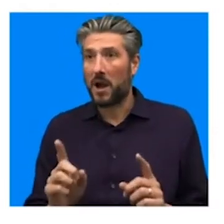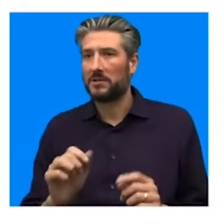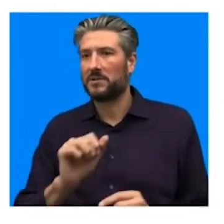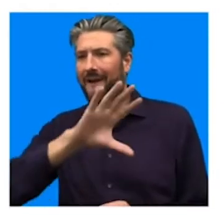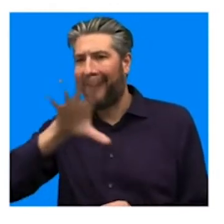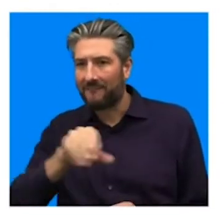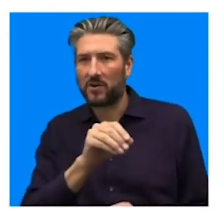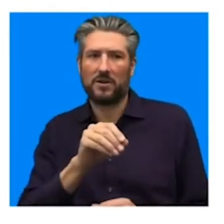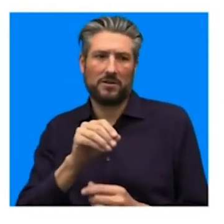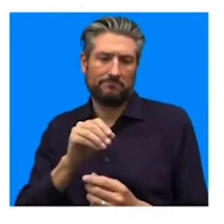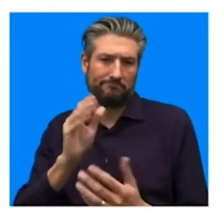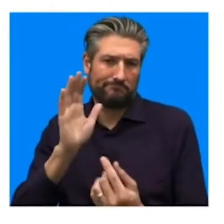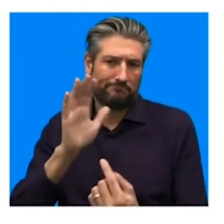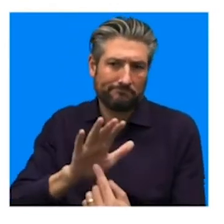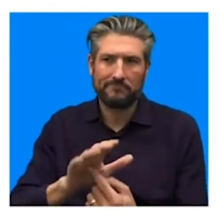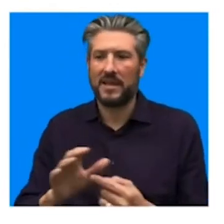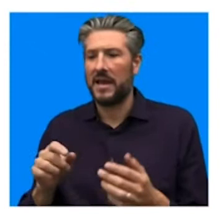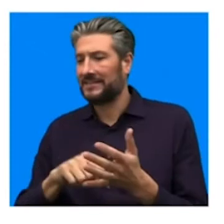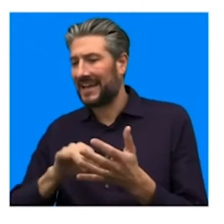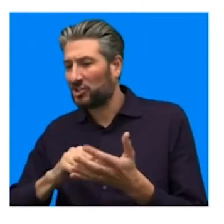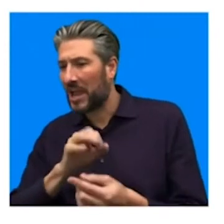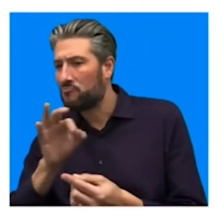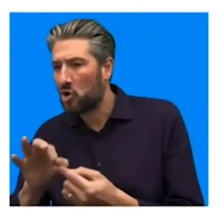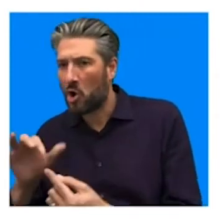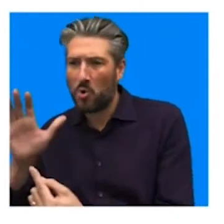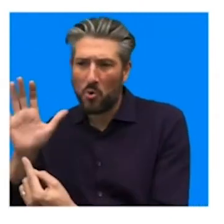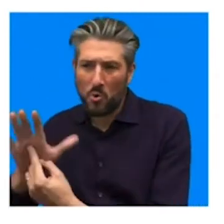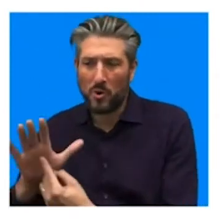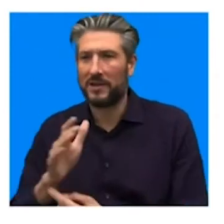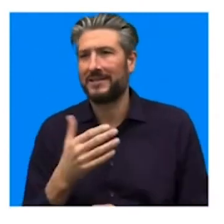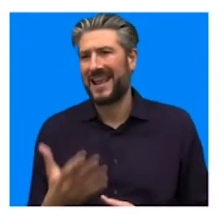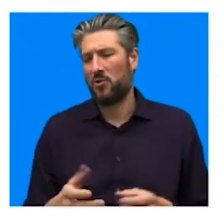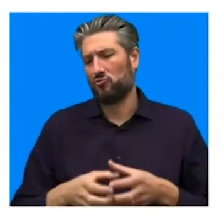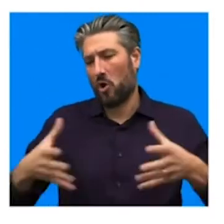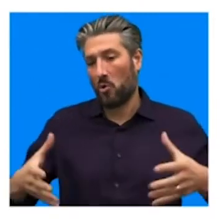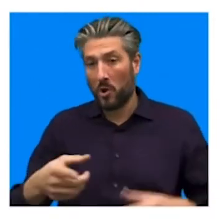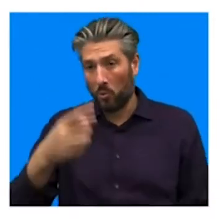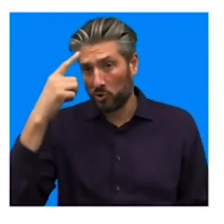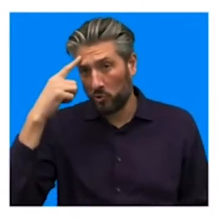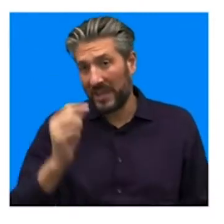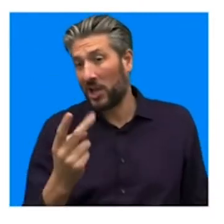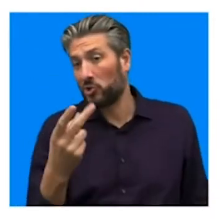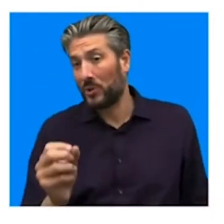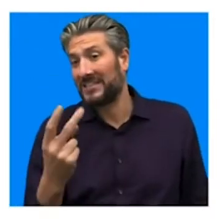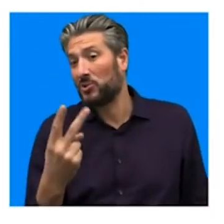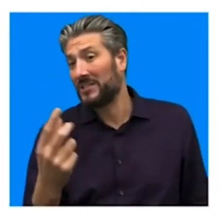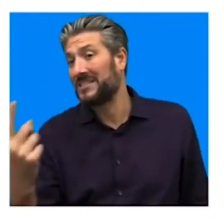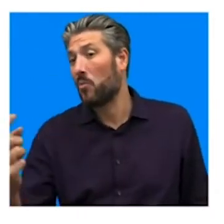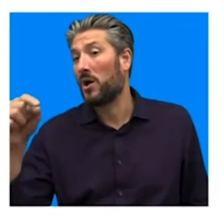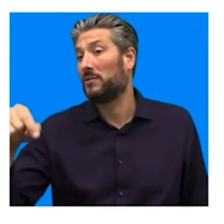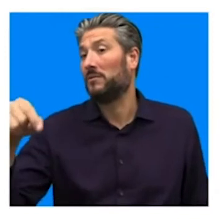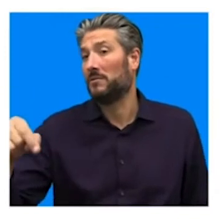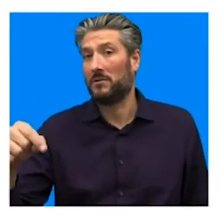Pro doing the work, and this is growing. What do you think this means for 2021 and beyond? Because there has been a shift.